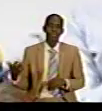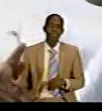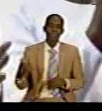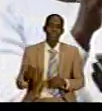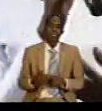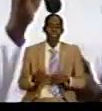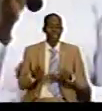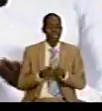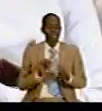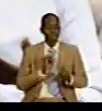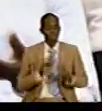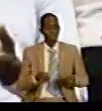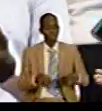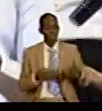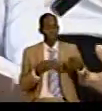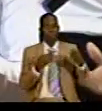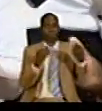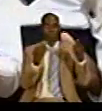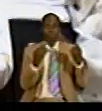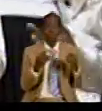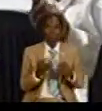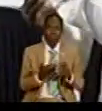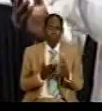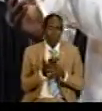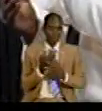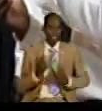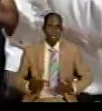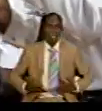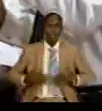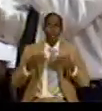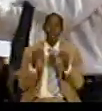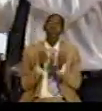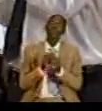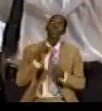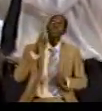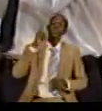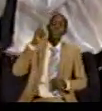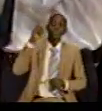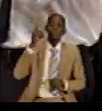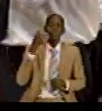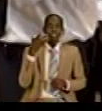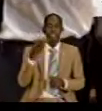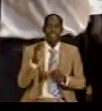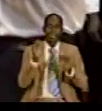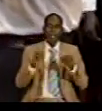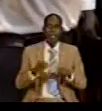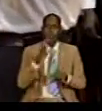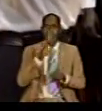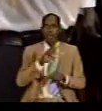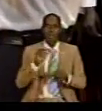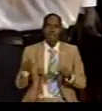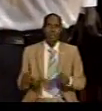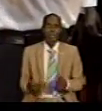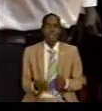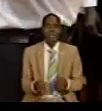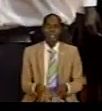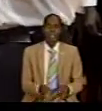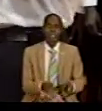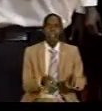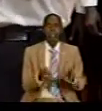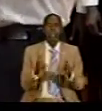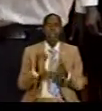anything. As I go on through life with him, there can be no other